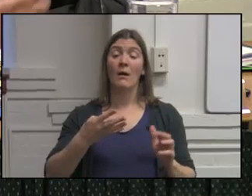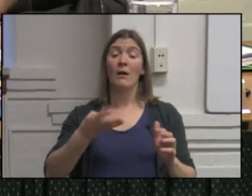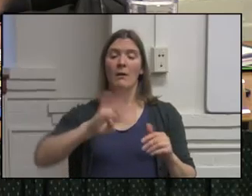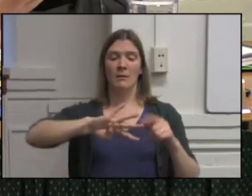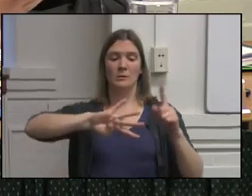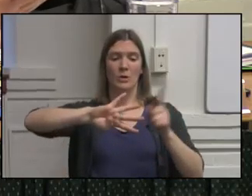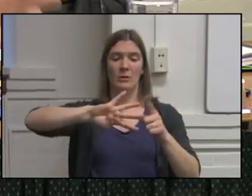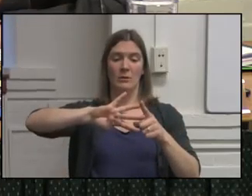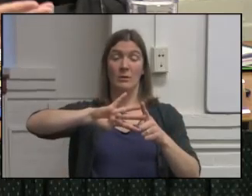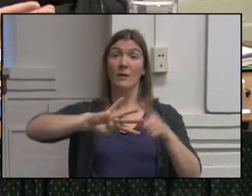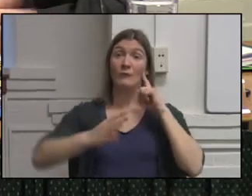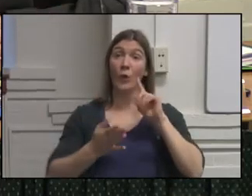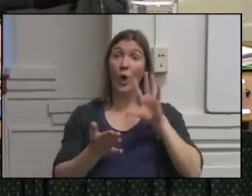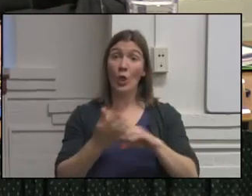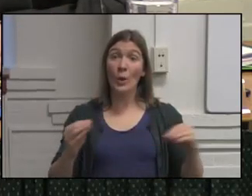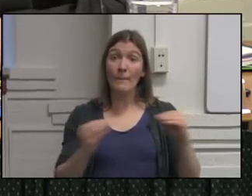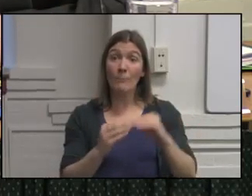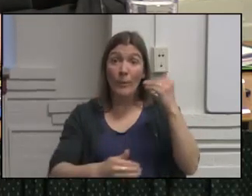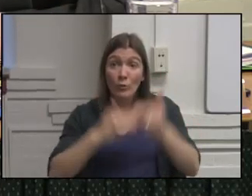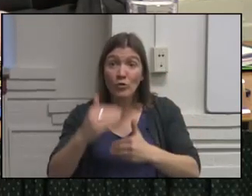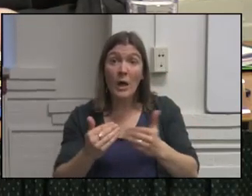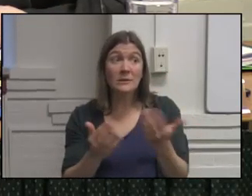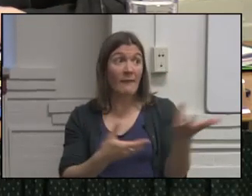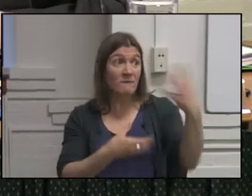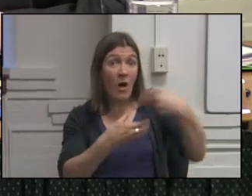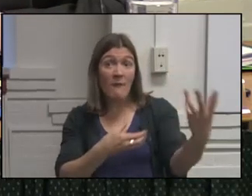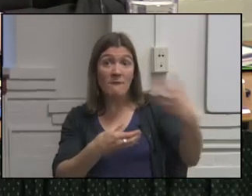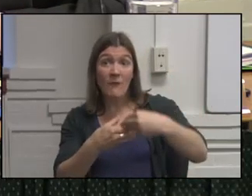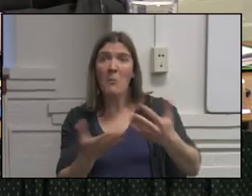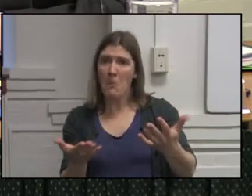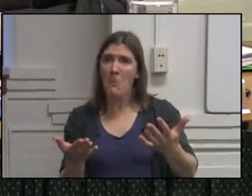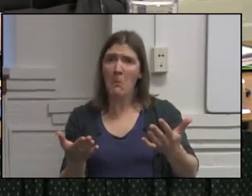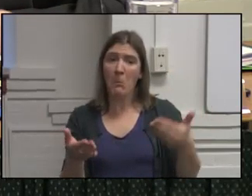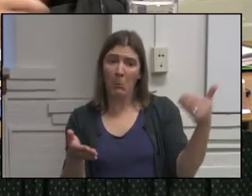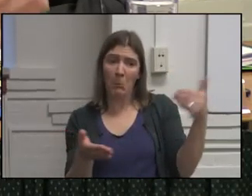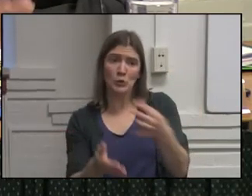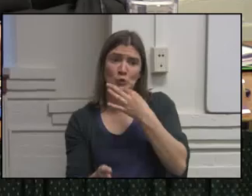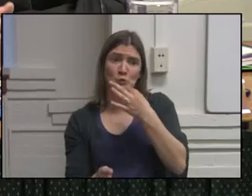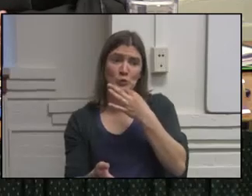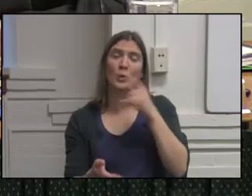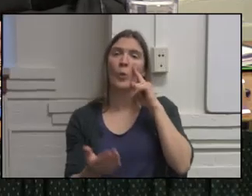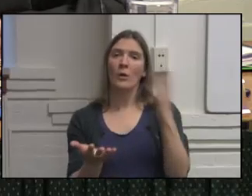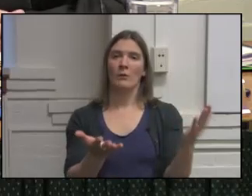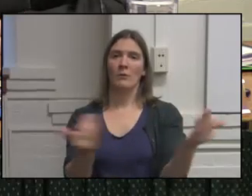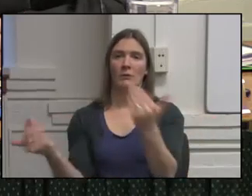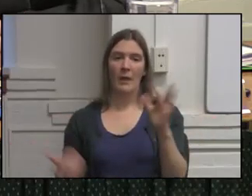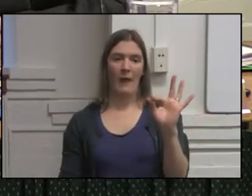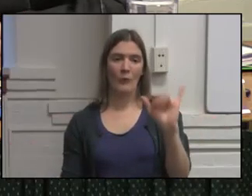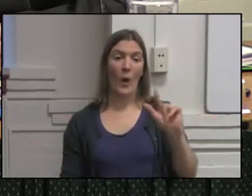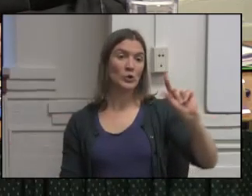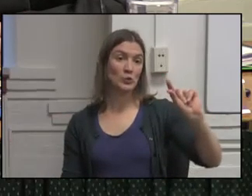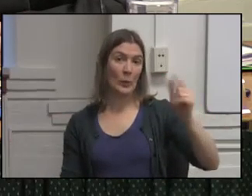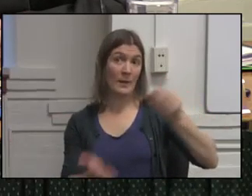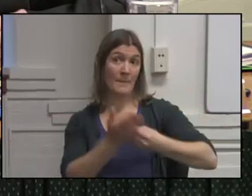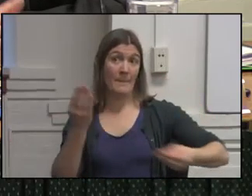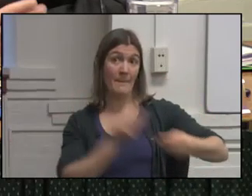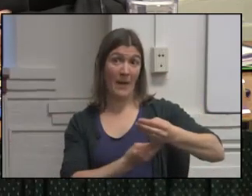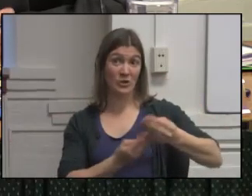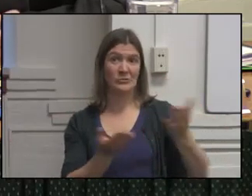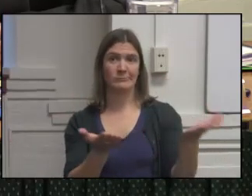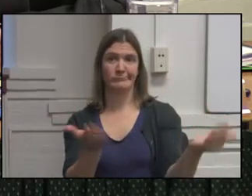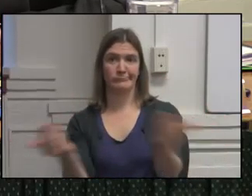to learn more and be involved in the process, in the near term, the proposals for the FY20 budgets